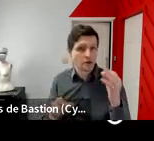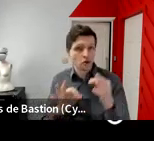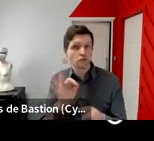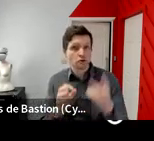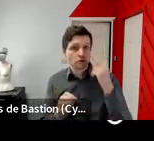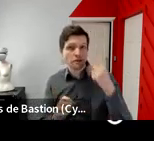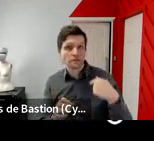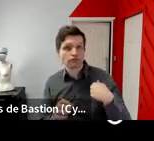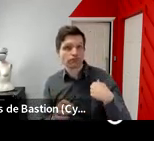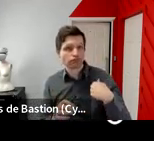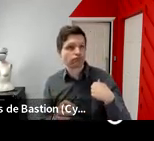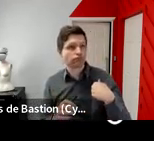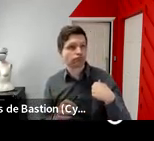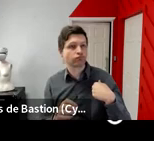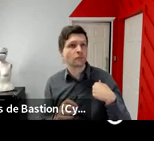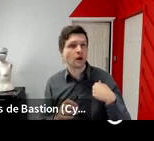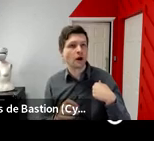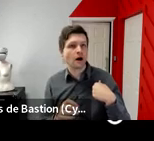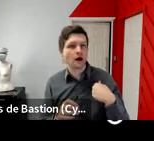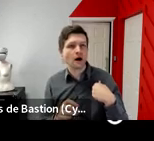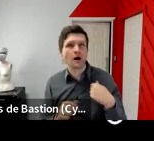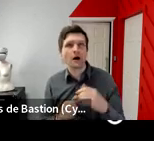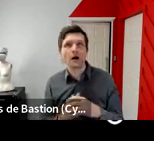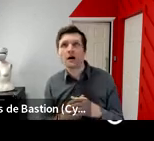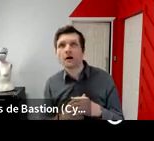so, unfortunately. No. Okay.